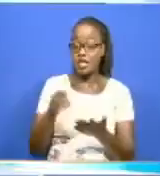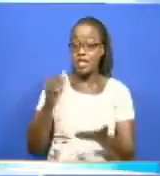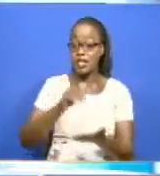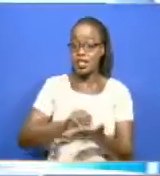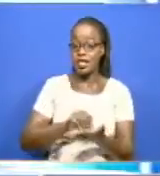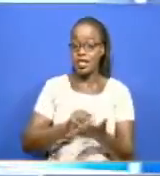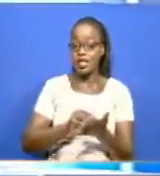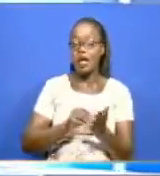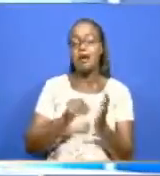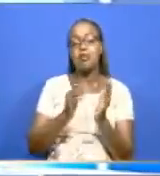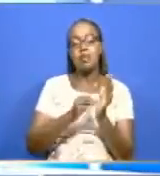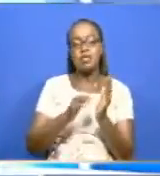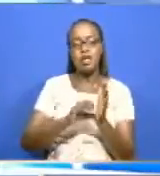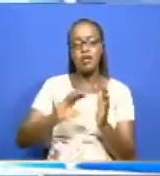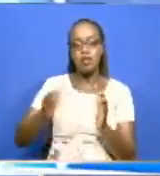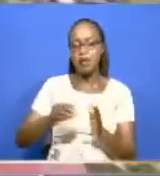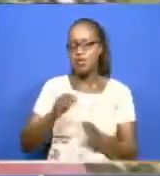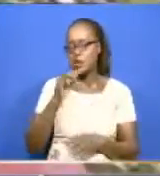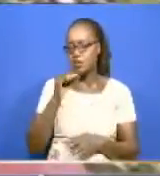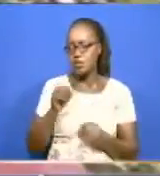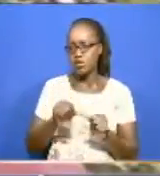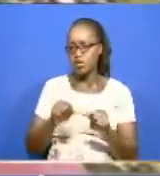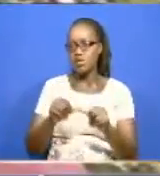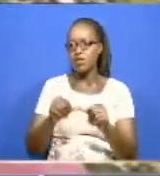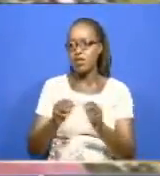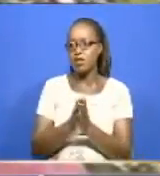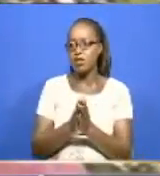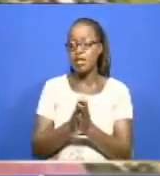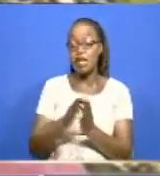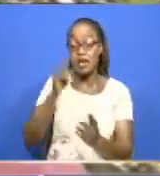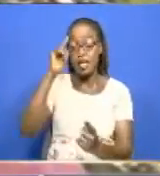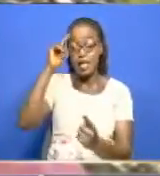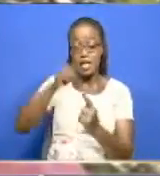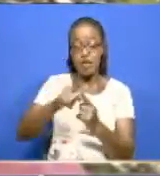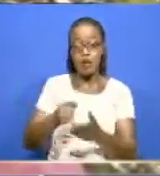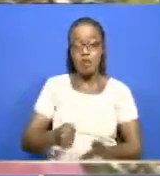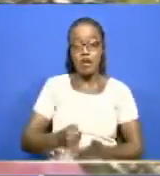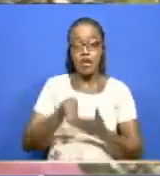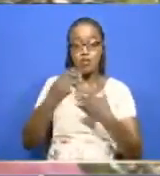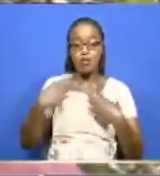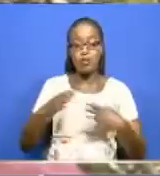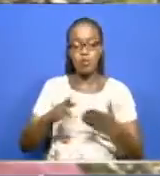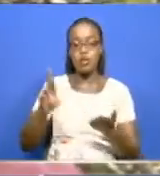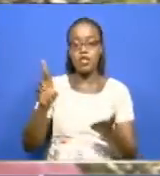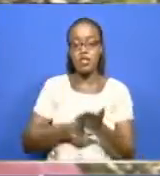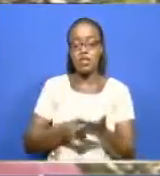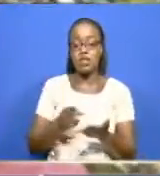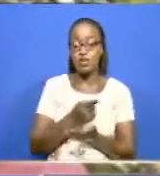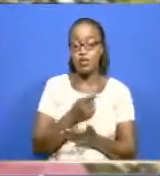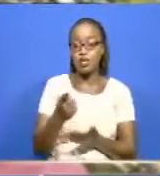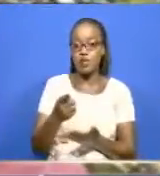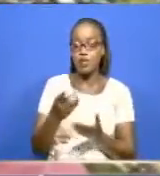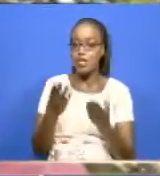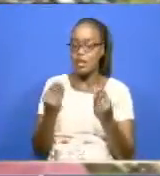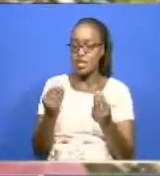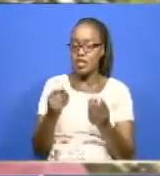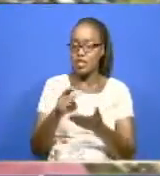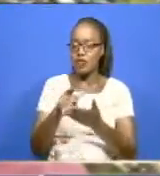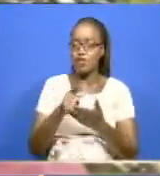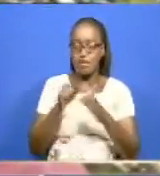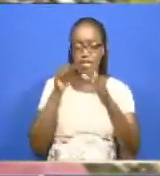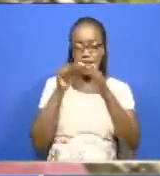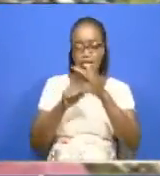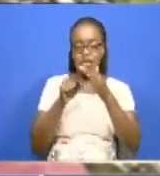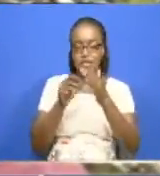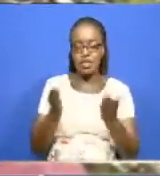Machakos County, said that the initiative will help those persons who had registered with the chamber to easily get loans which may boost